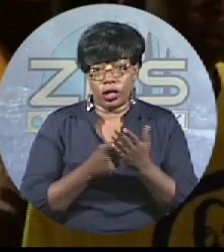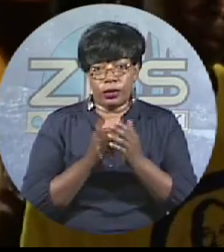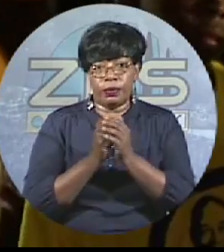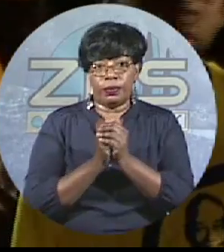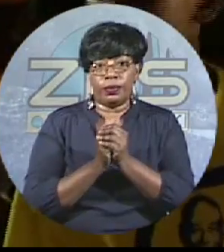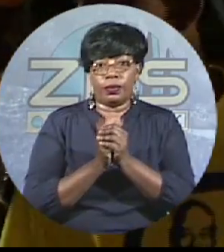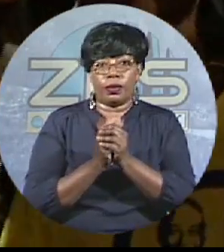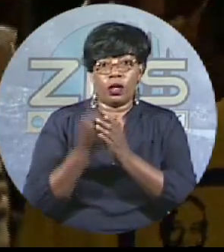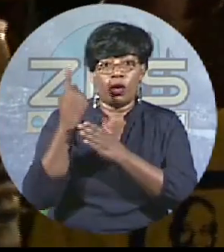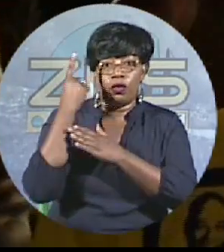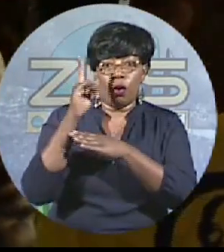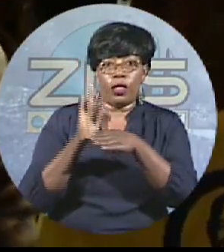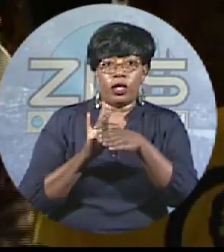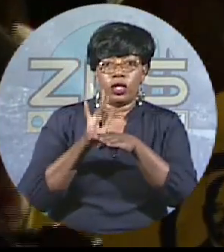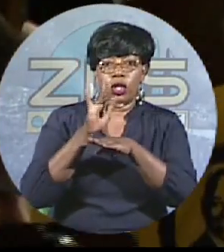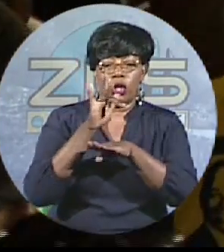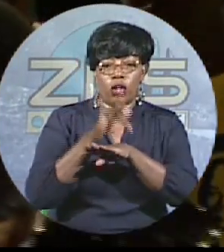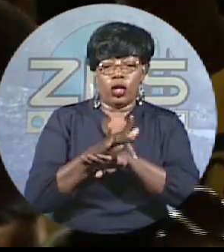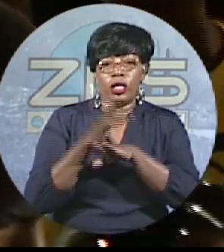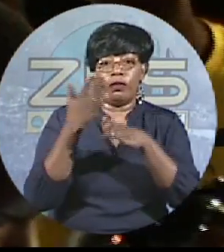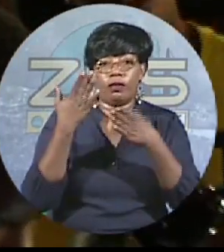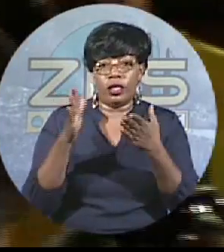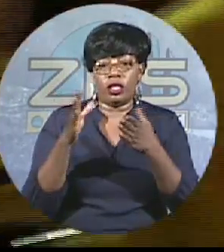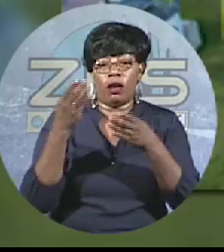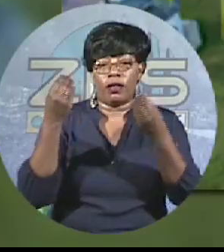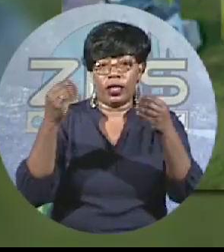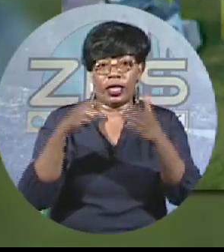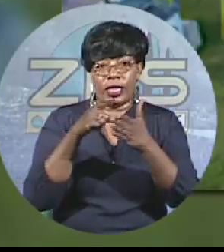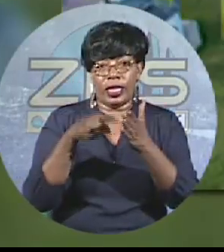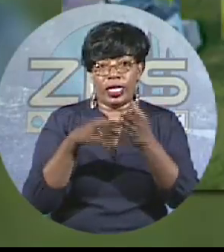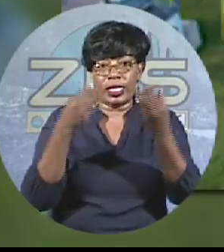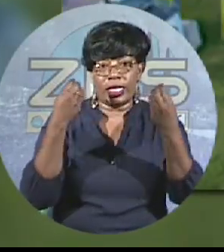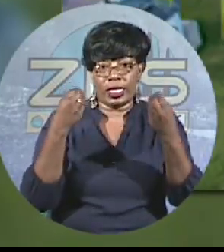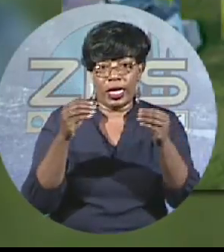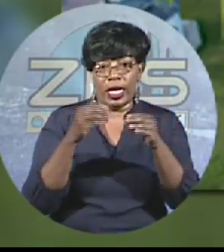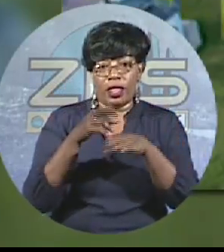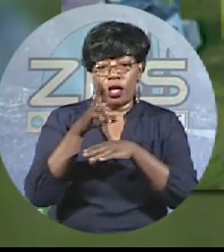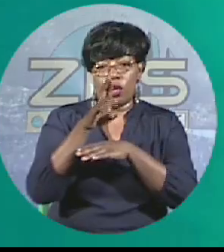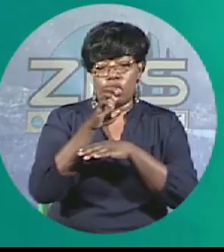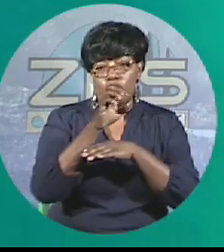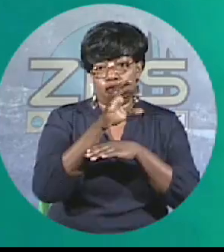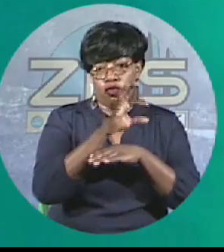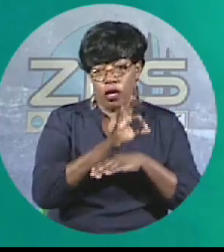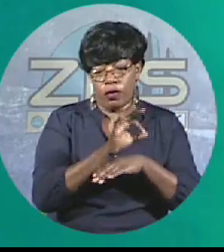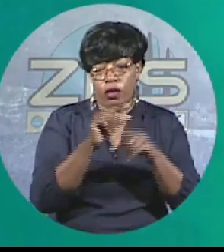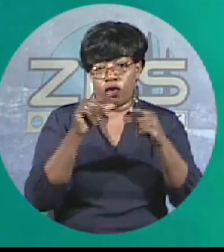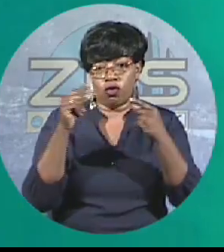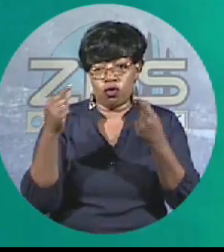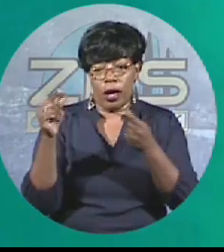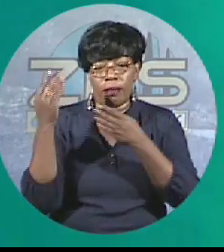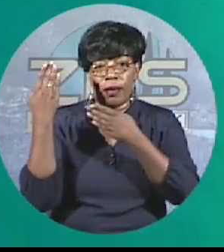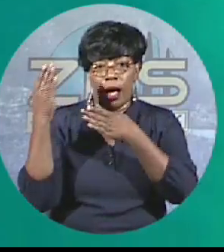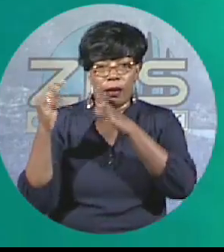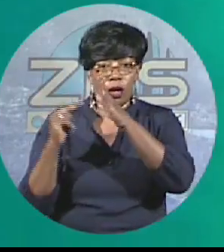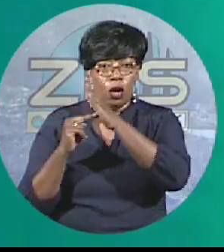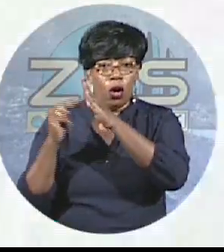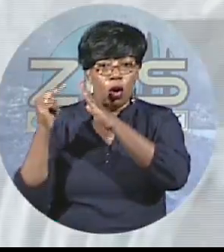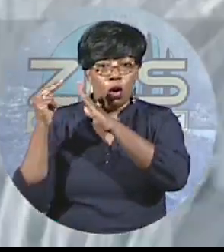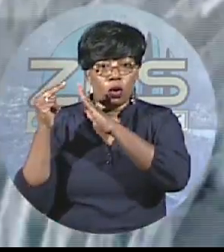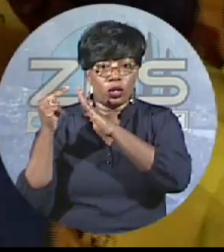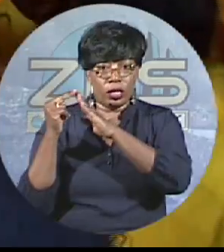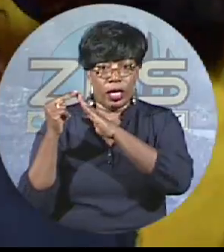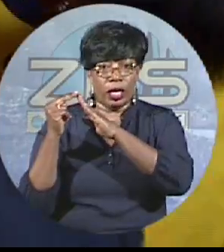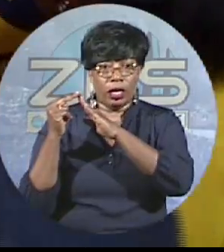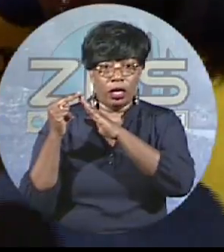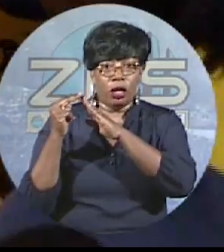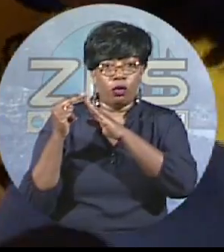contemplation of the early completion of the sale." The Reef, Memories, and Grand Bahama Lucayan hotels have been in the